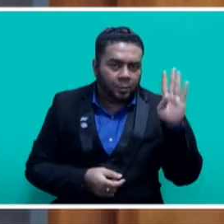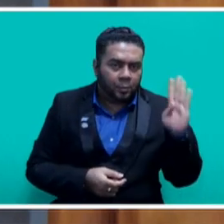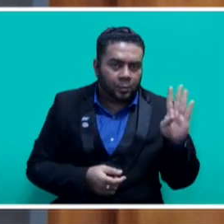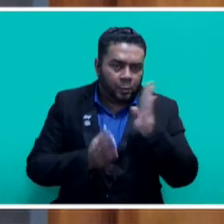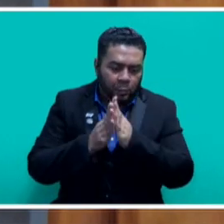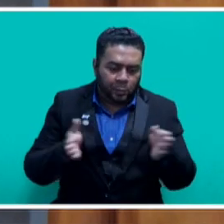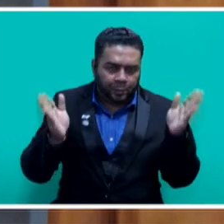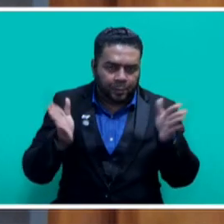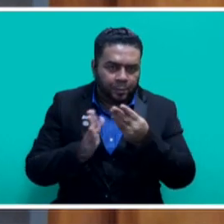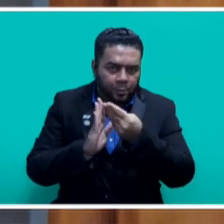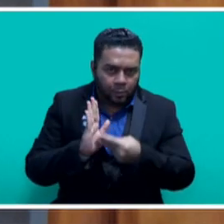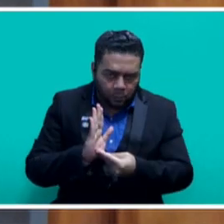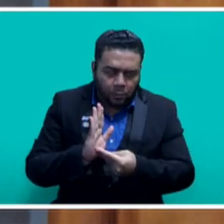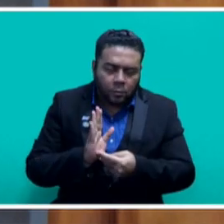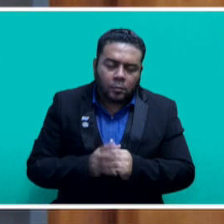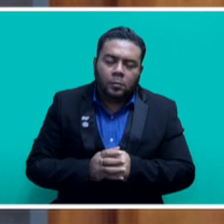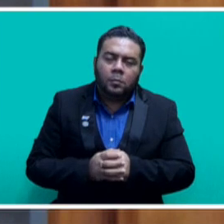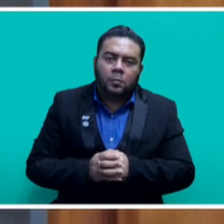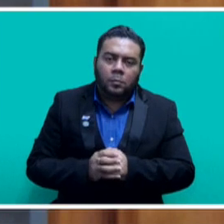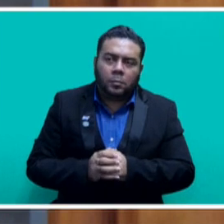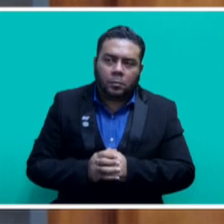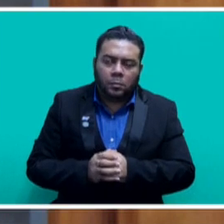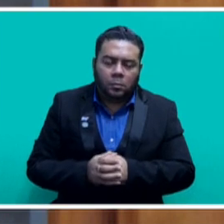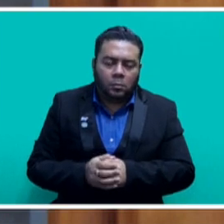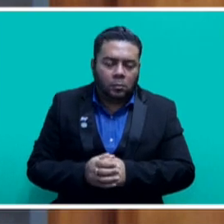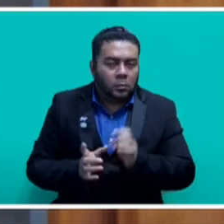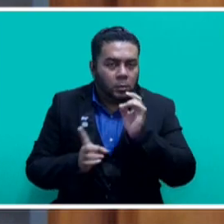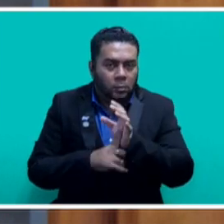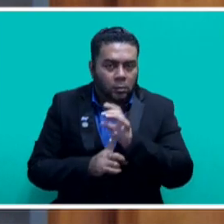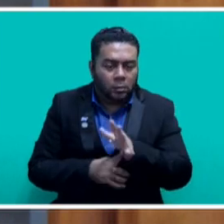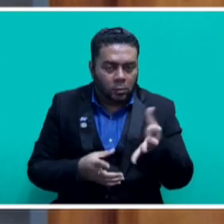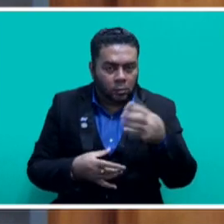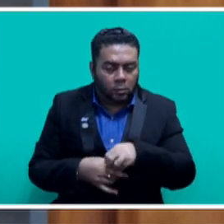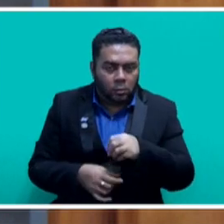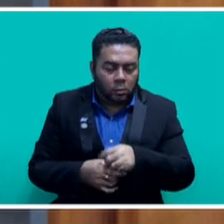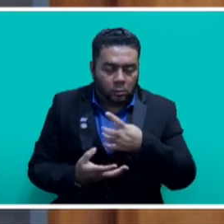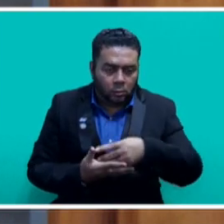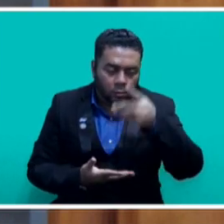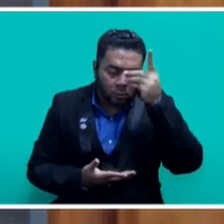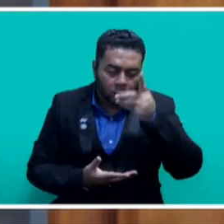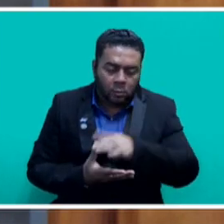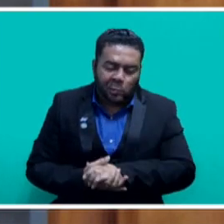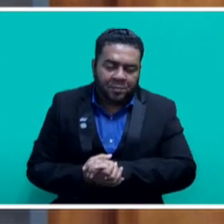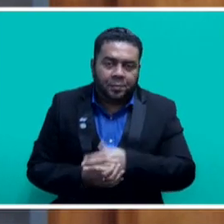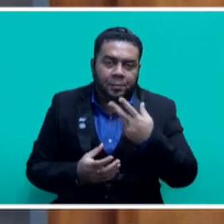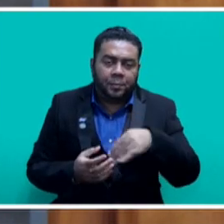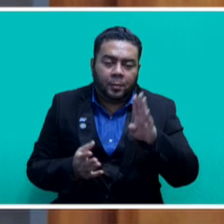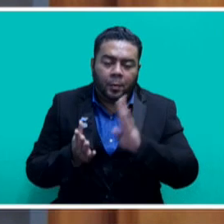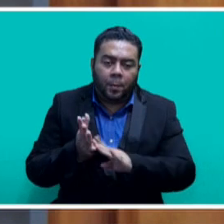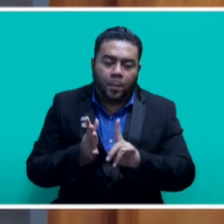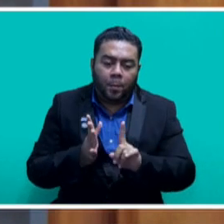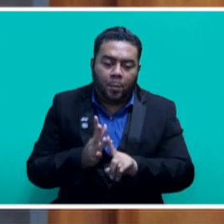2023-2024 budget. By prioritizing special and inclusive education, we are not only fulfilling our moral